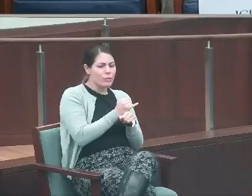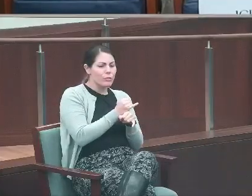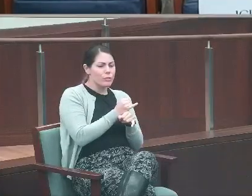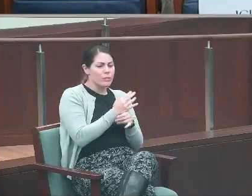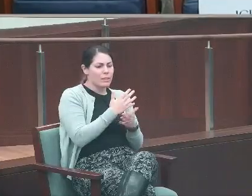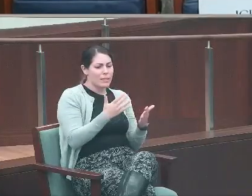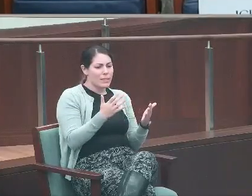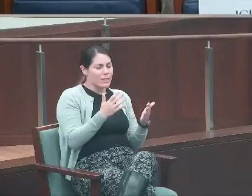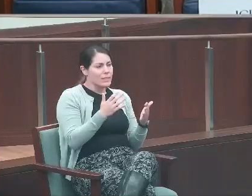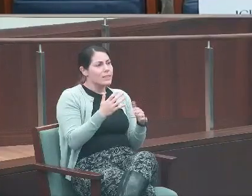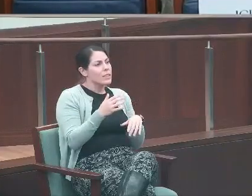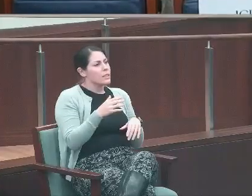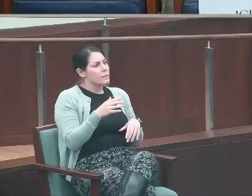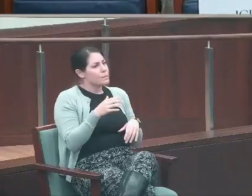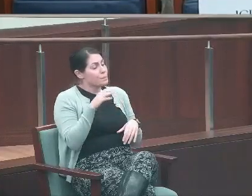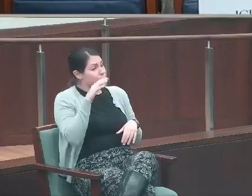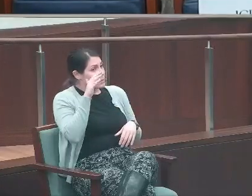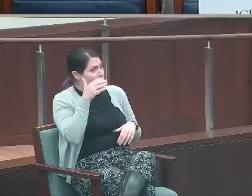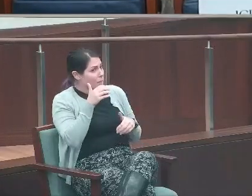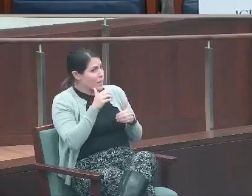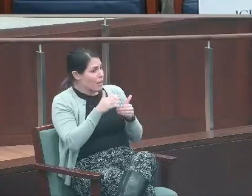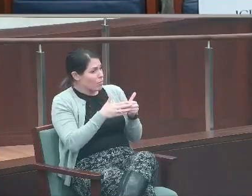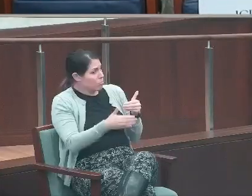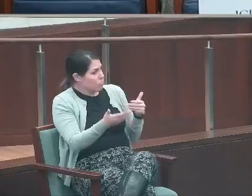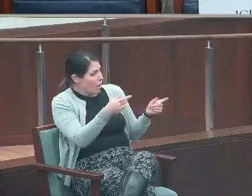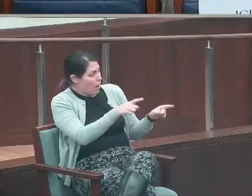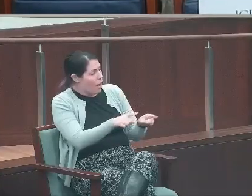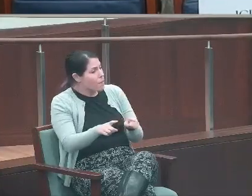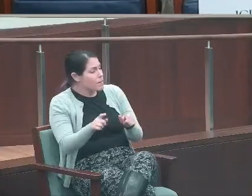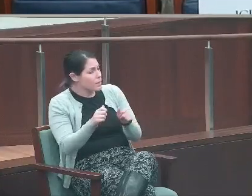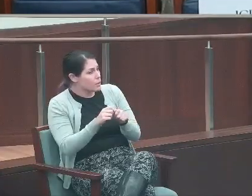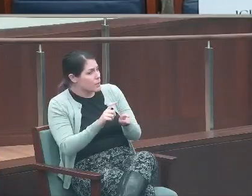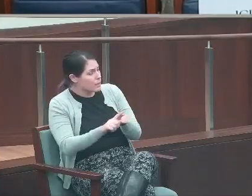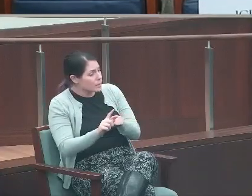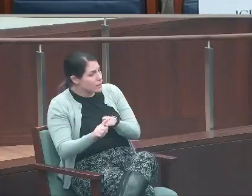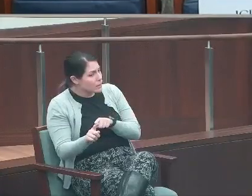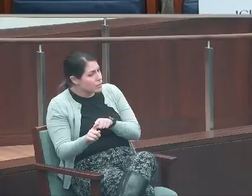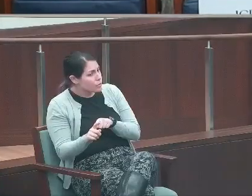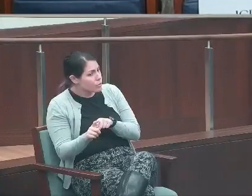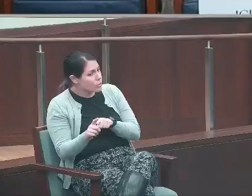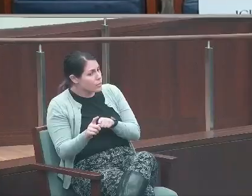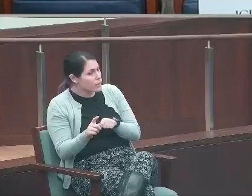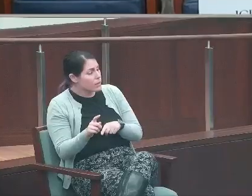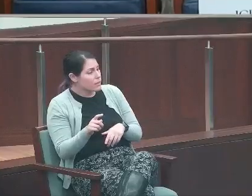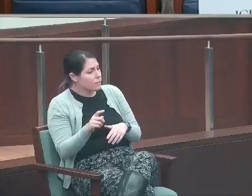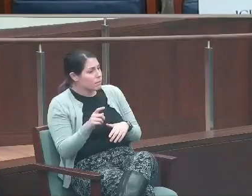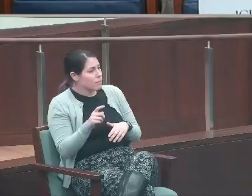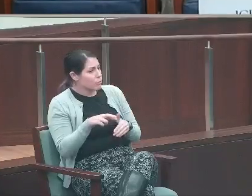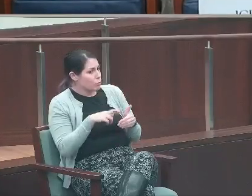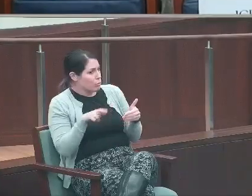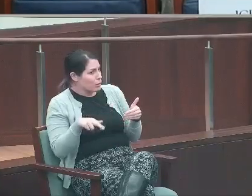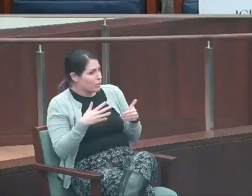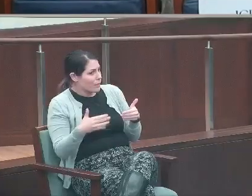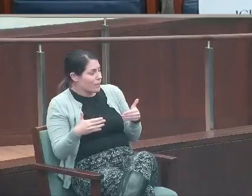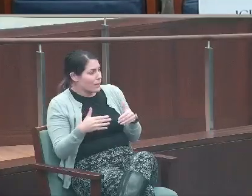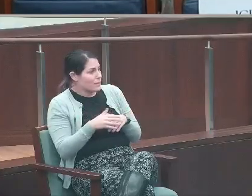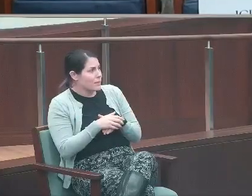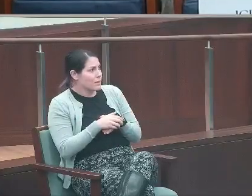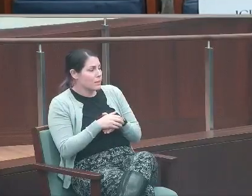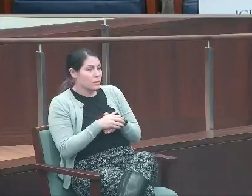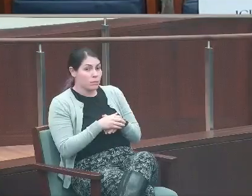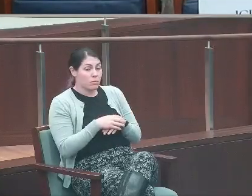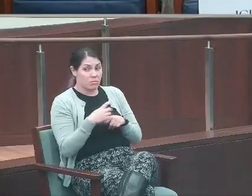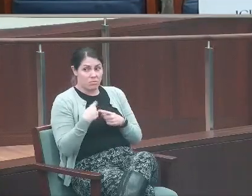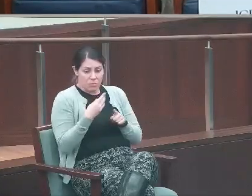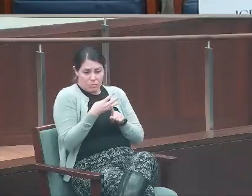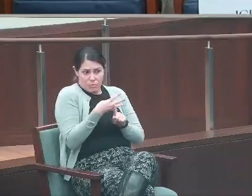for us. And we see how that plays out with their impacts that have increased dramatically over the last, 4 months? I don't even